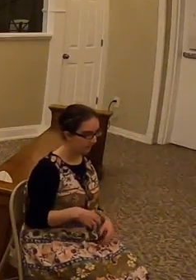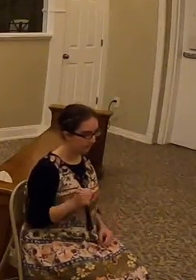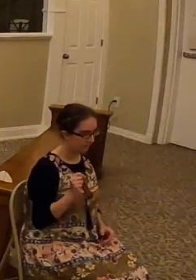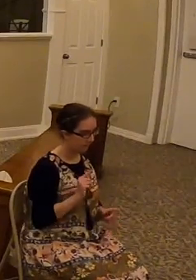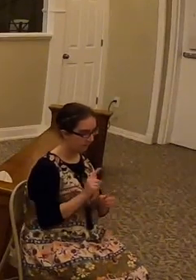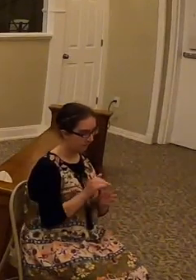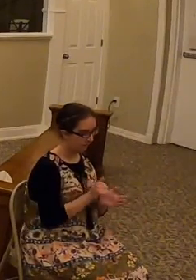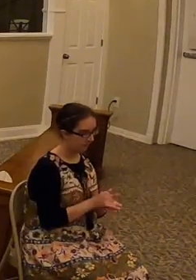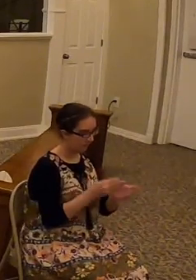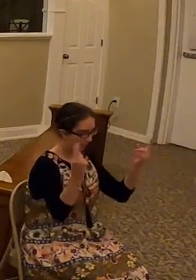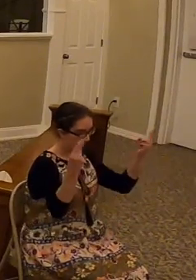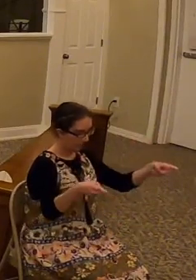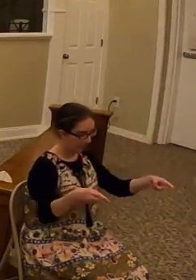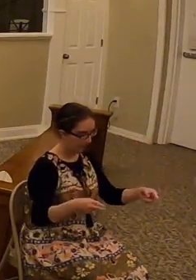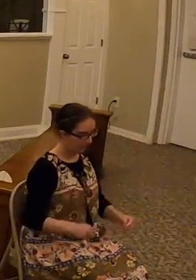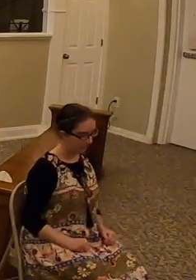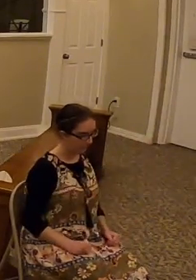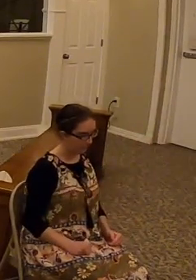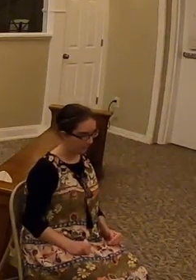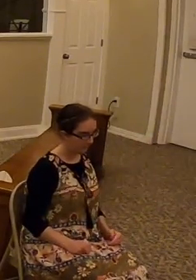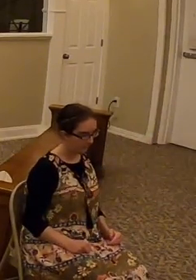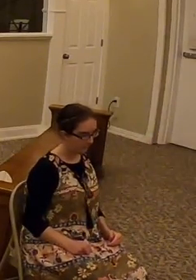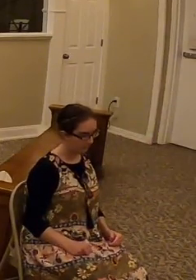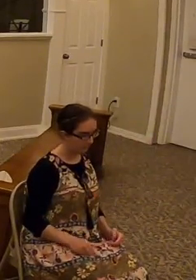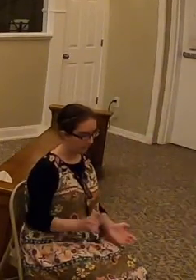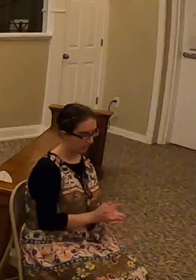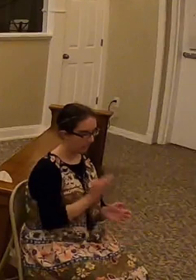so when that happens, amen,